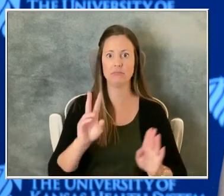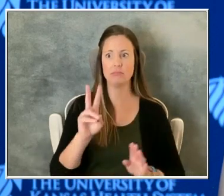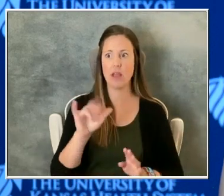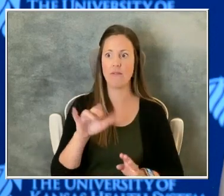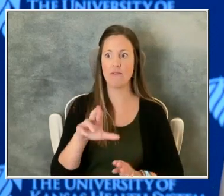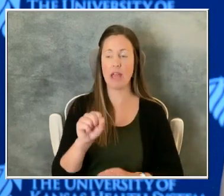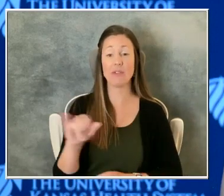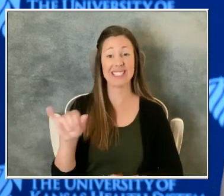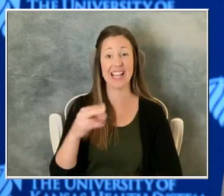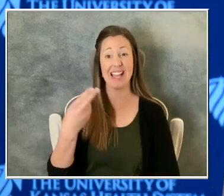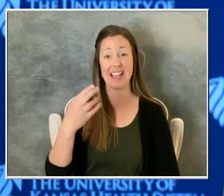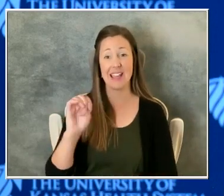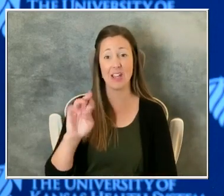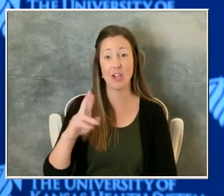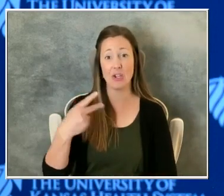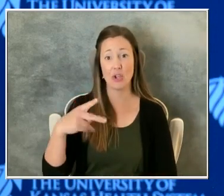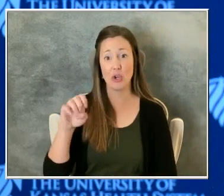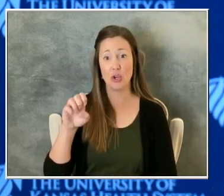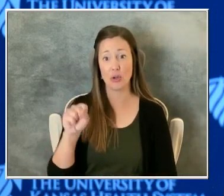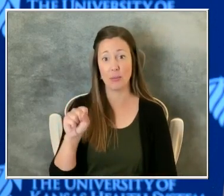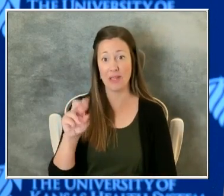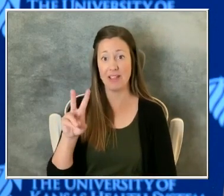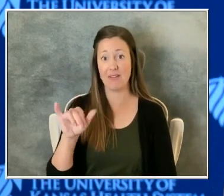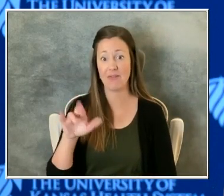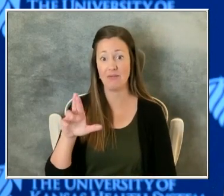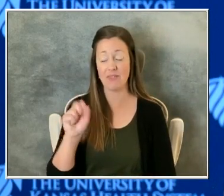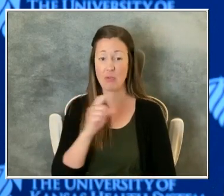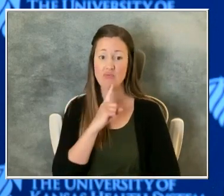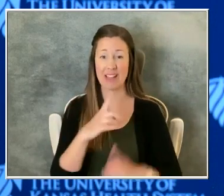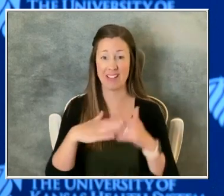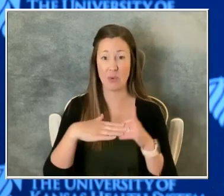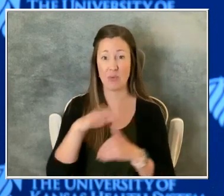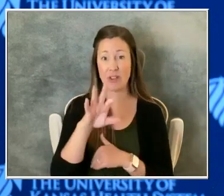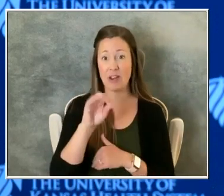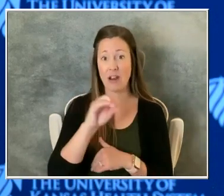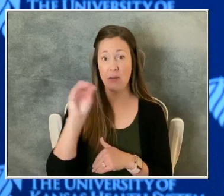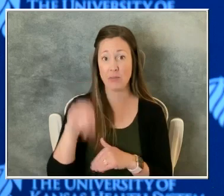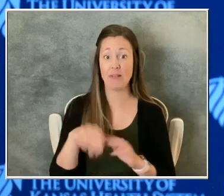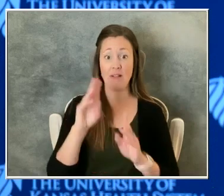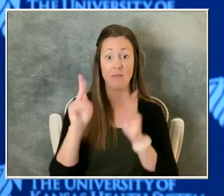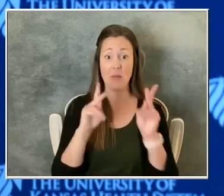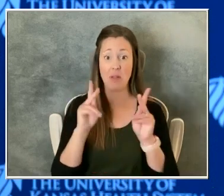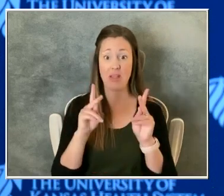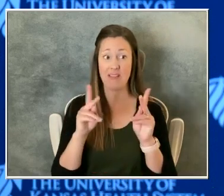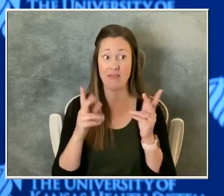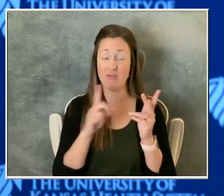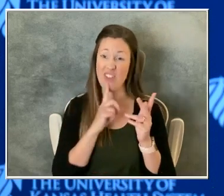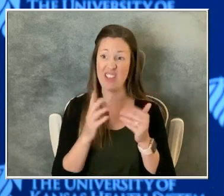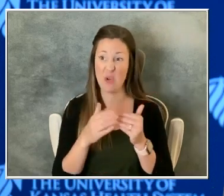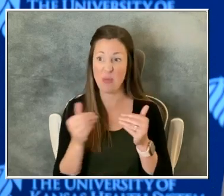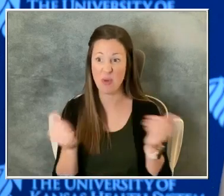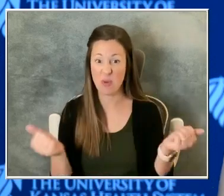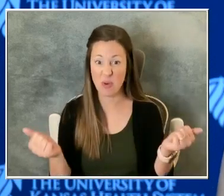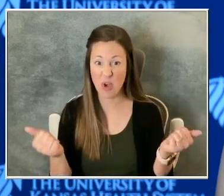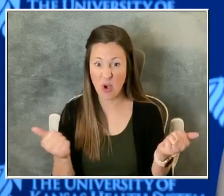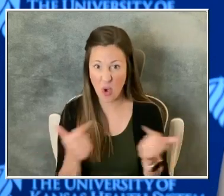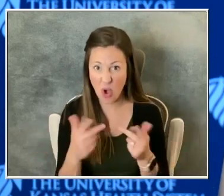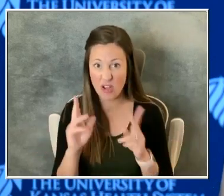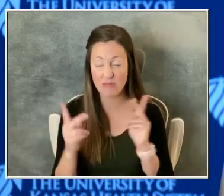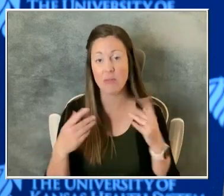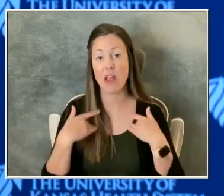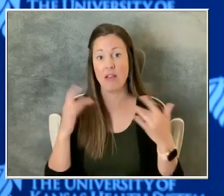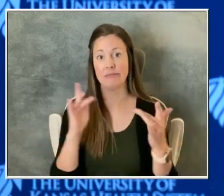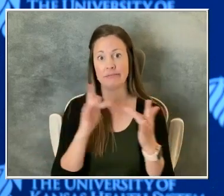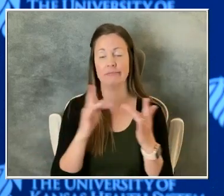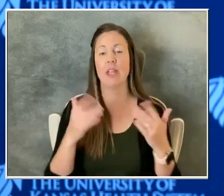most 90+% of people, or almost 100% of people, have contact and have these latent viruses in their